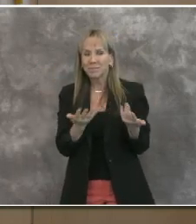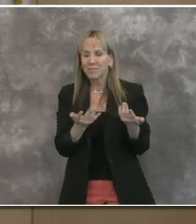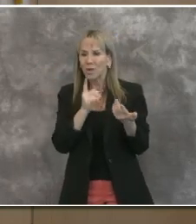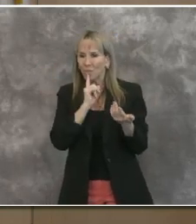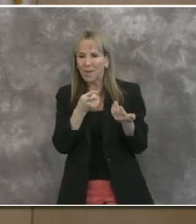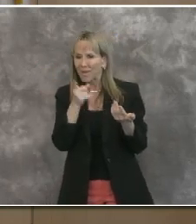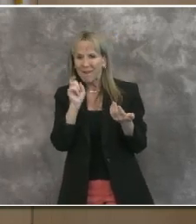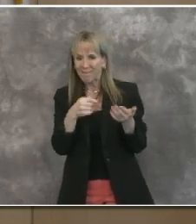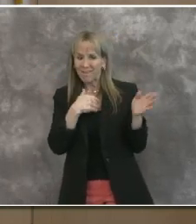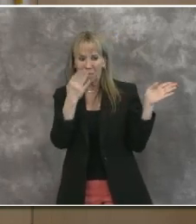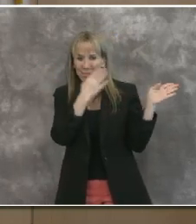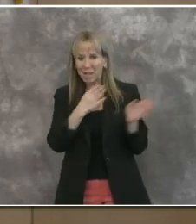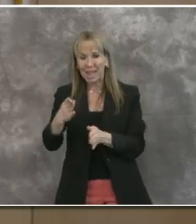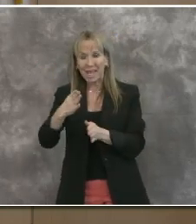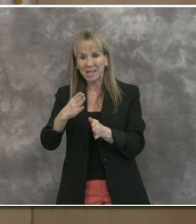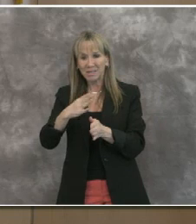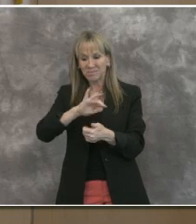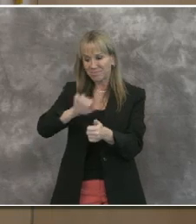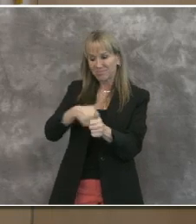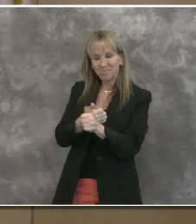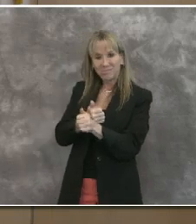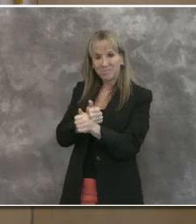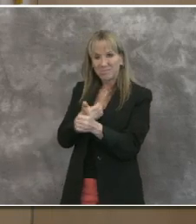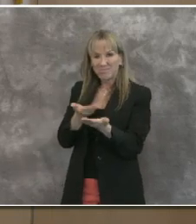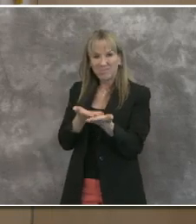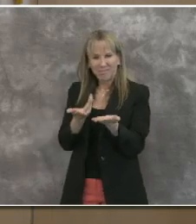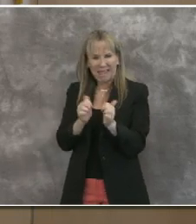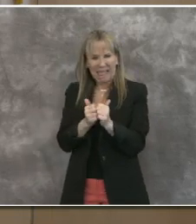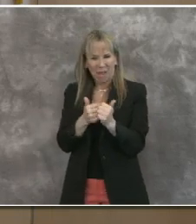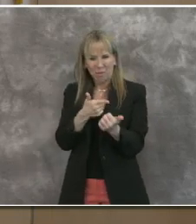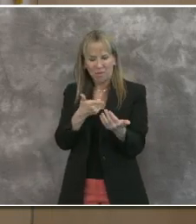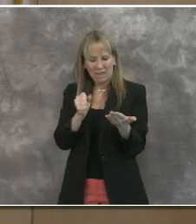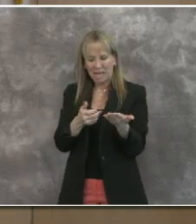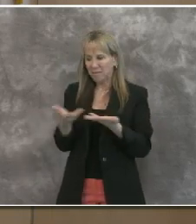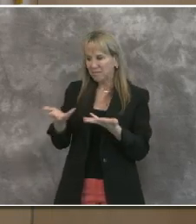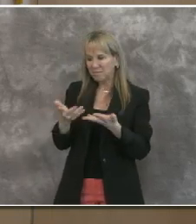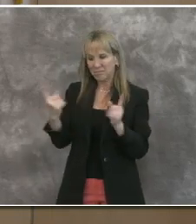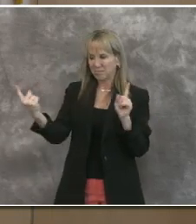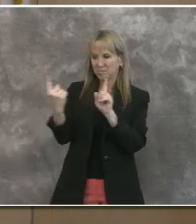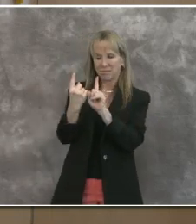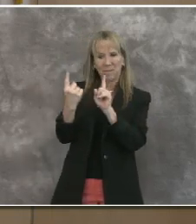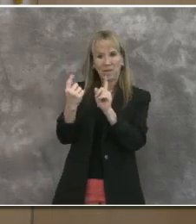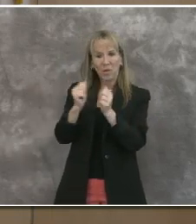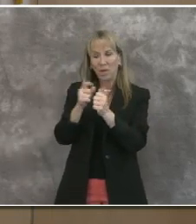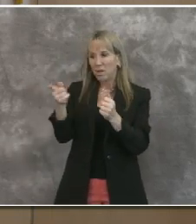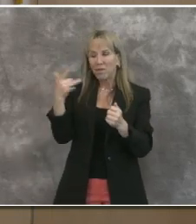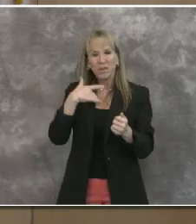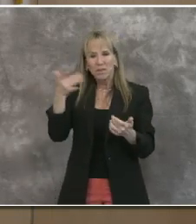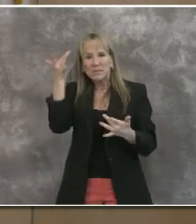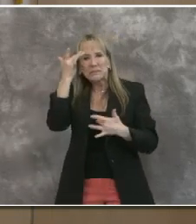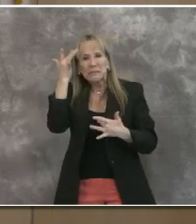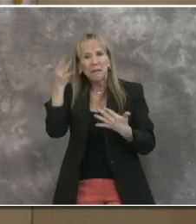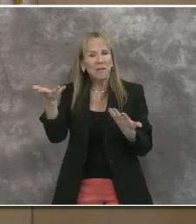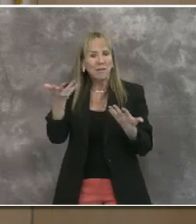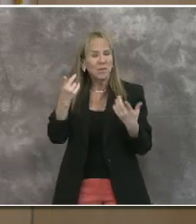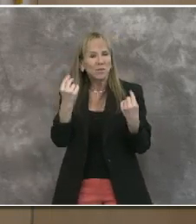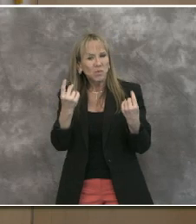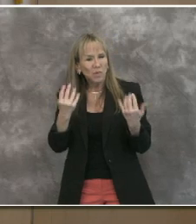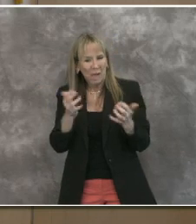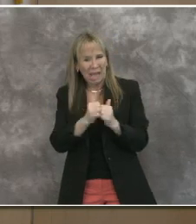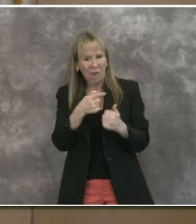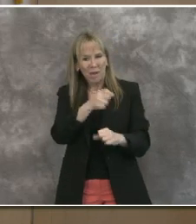really has to be a plan in place for them. How are they going to deal with individuals that come down with symptoms? Or how are they even going